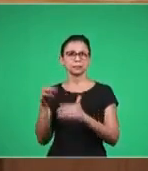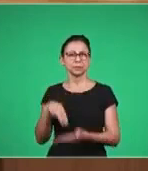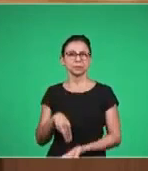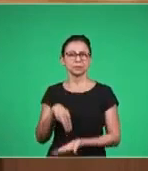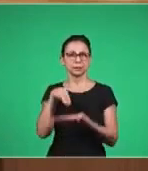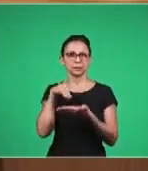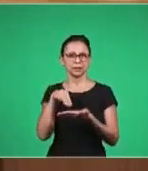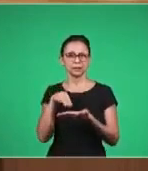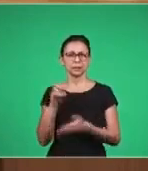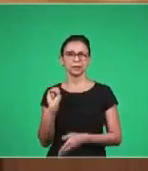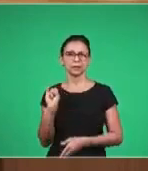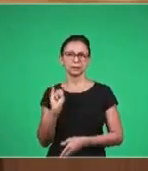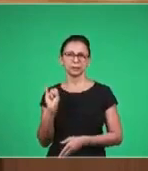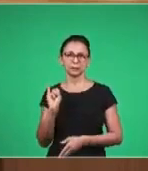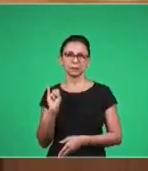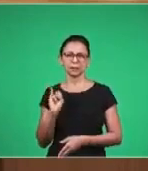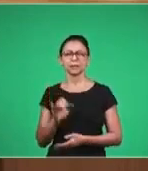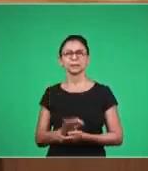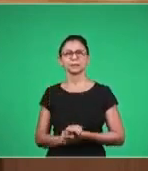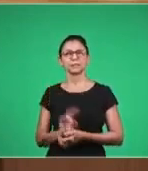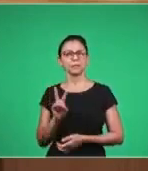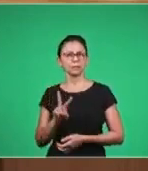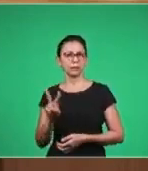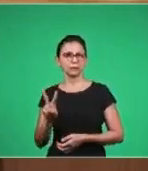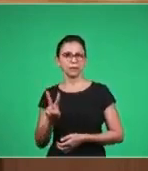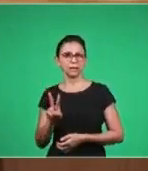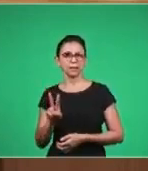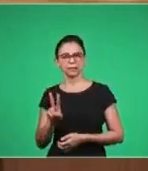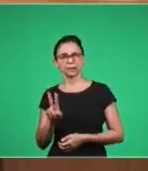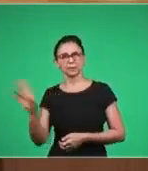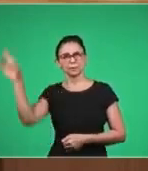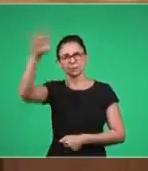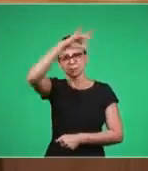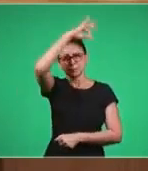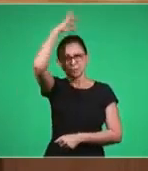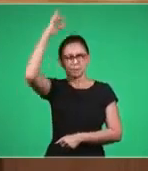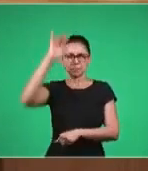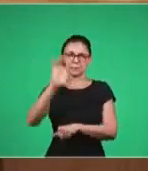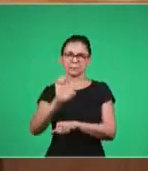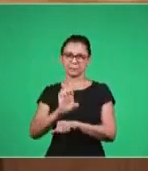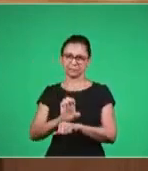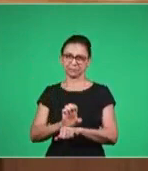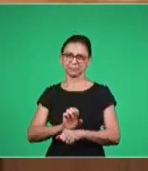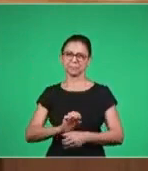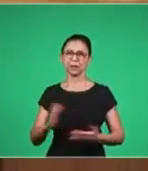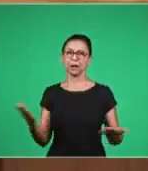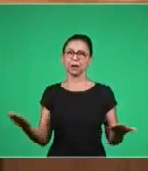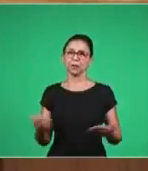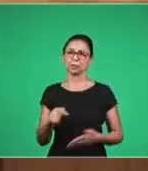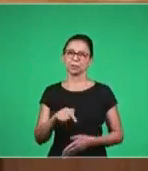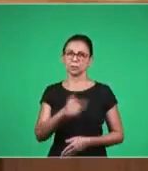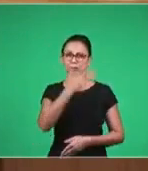Central in Vila Velha in Espírito Santo in Brazil.